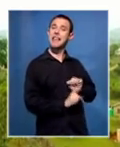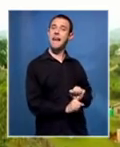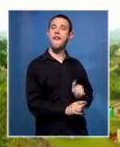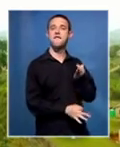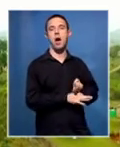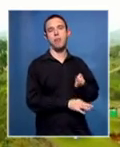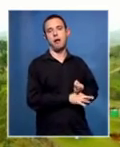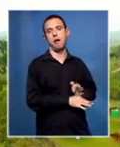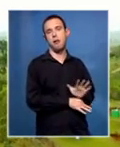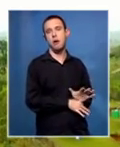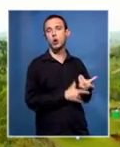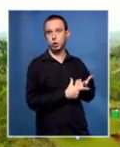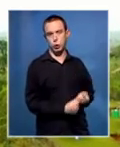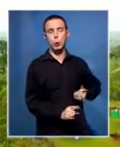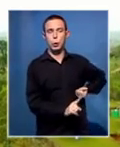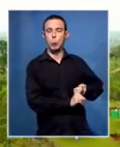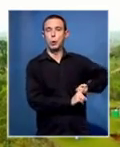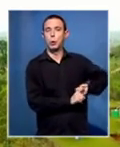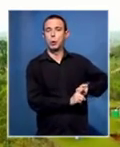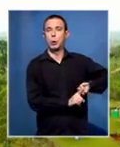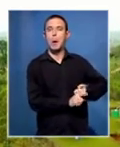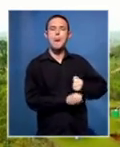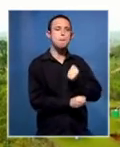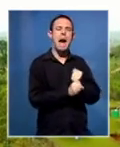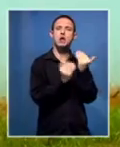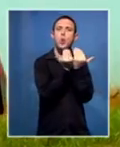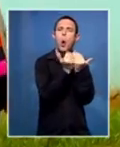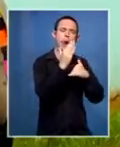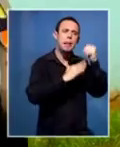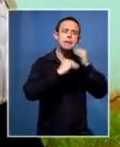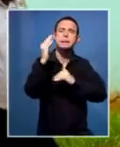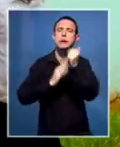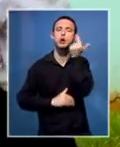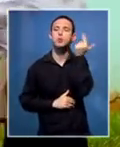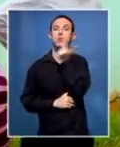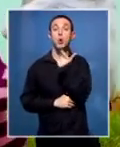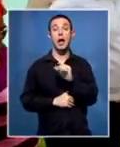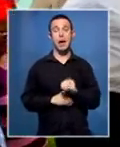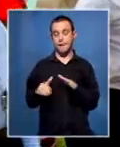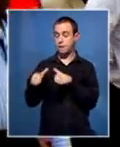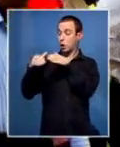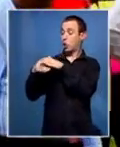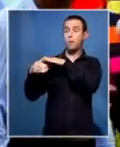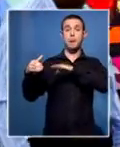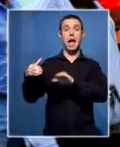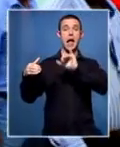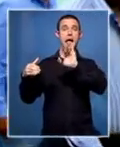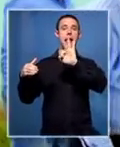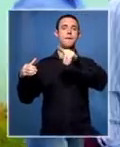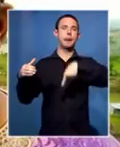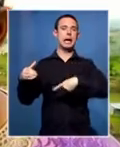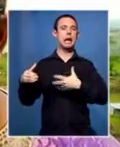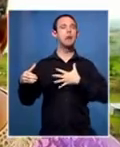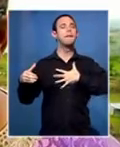late Inkosi Lindelihle Mzimela, to build schools. For the IFP, his death has left a huge